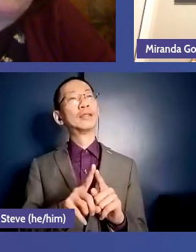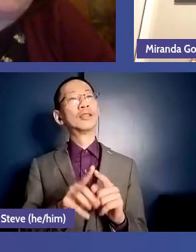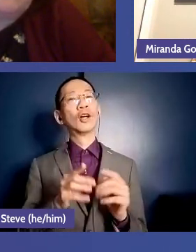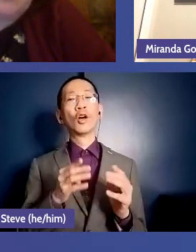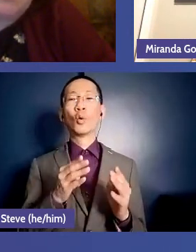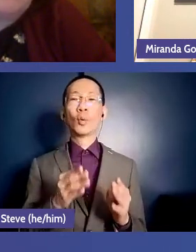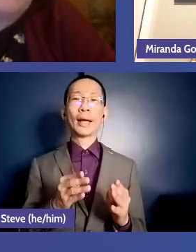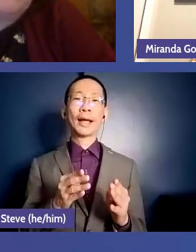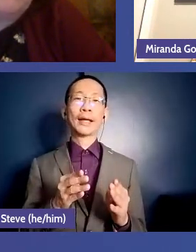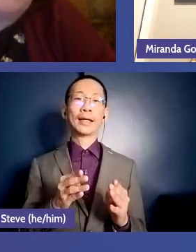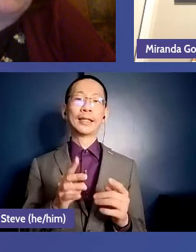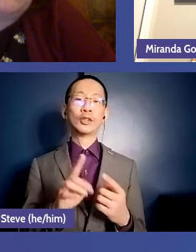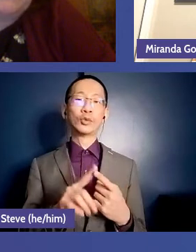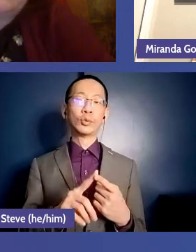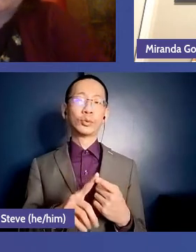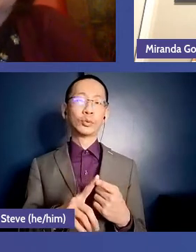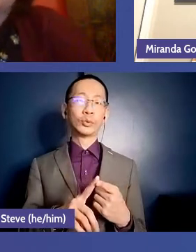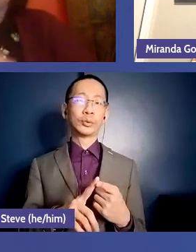of,